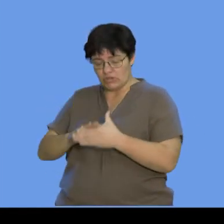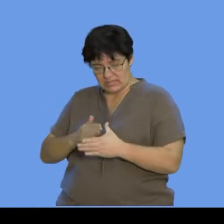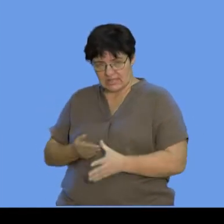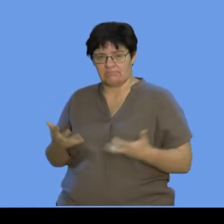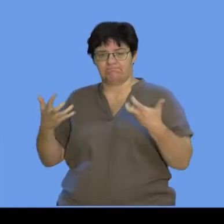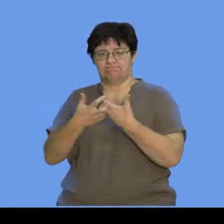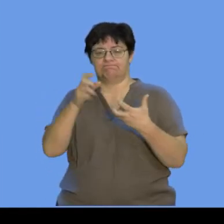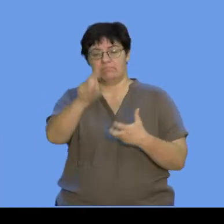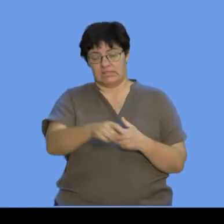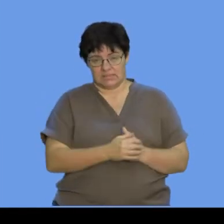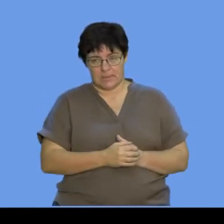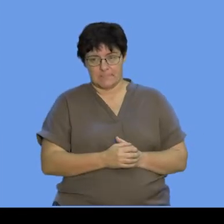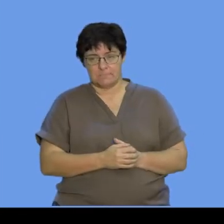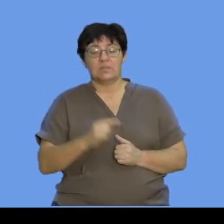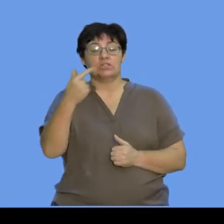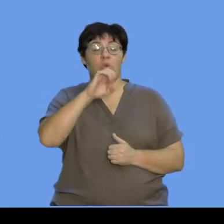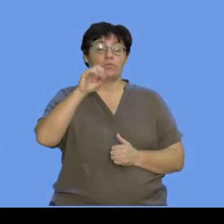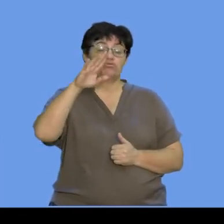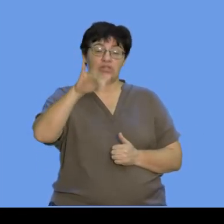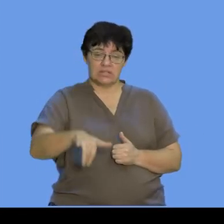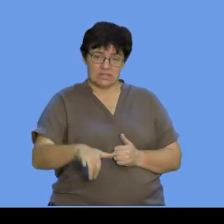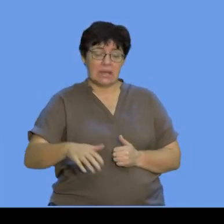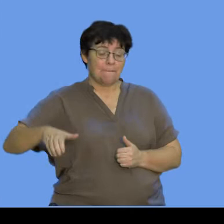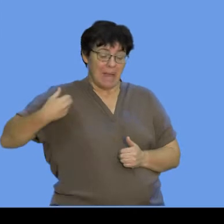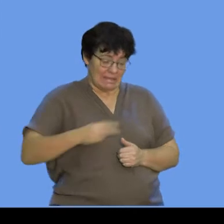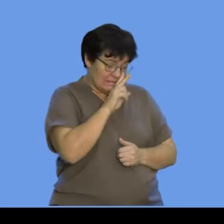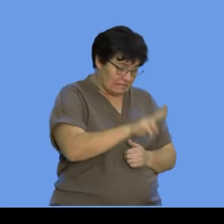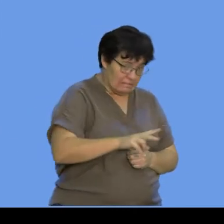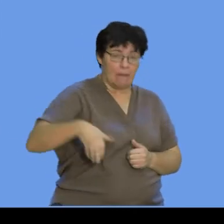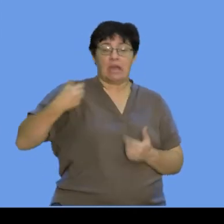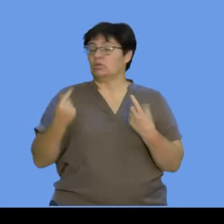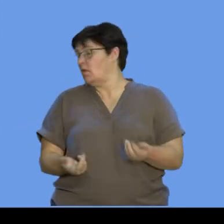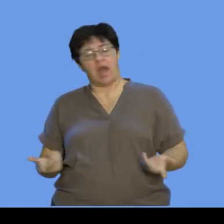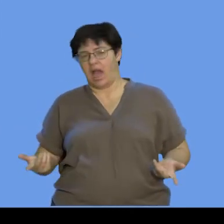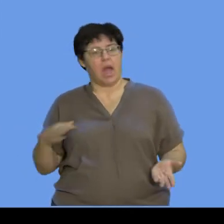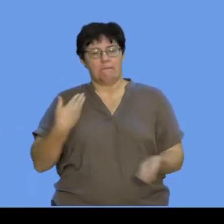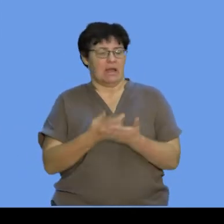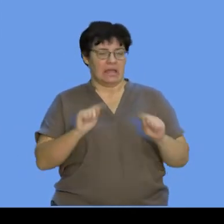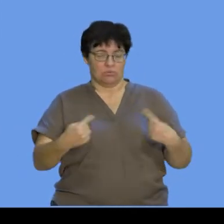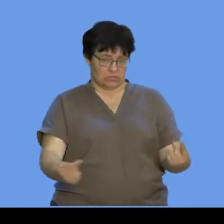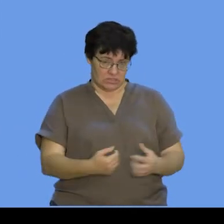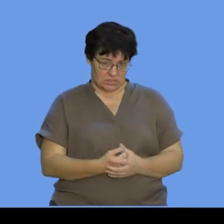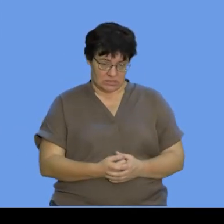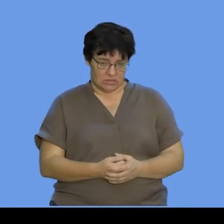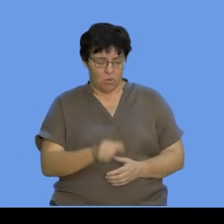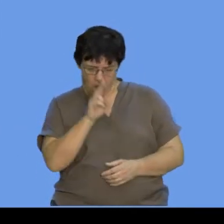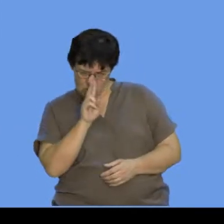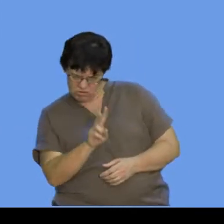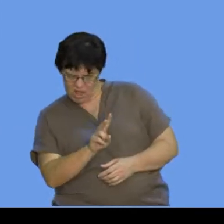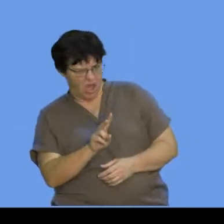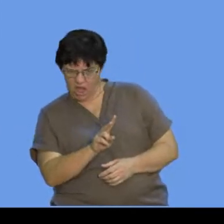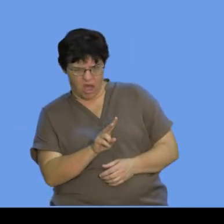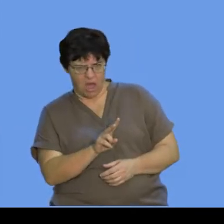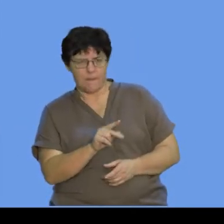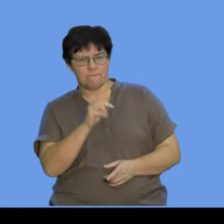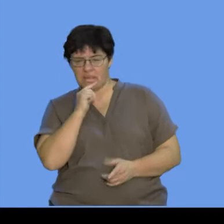reason for it. Remember, we said in geometry, monkey see, monkey do does not apply. Because it looks like it, really it